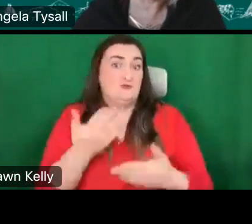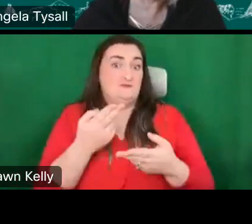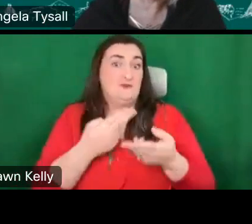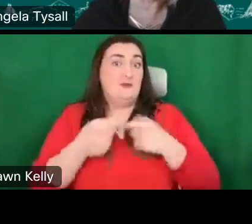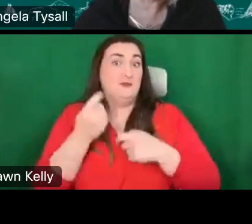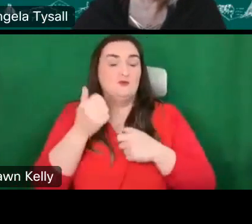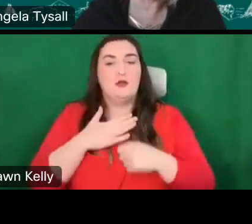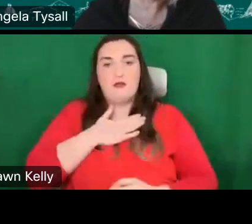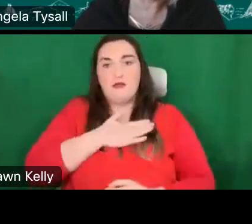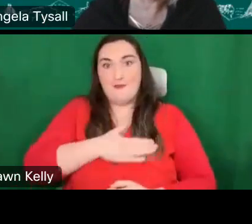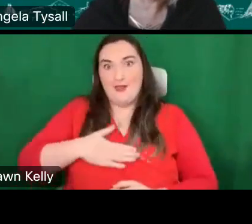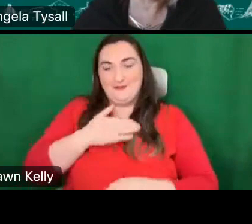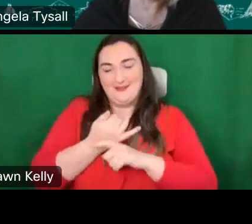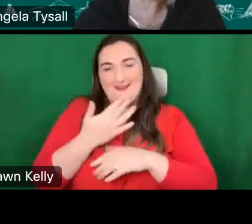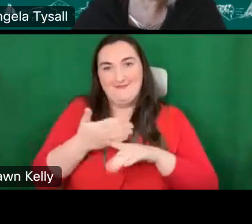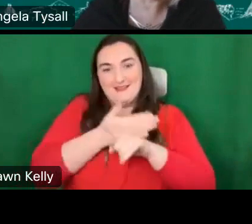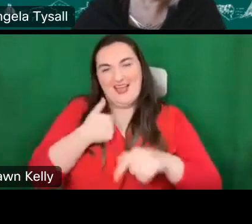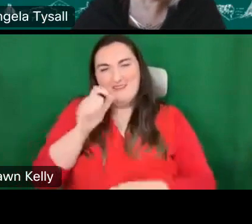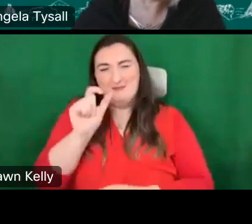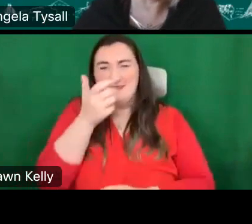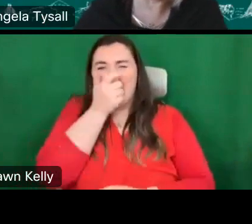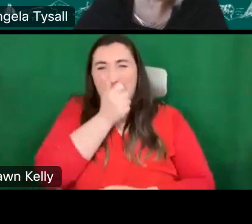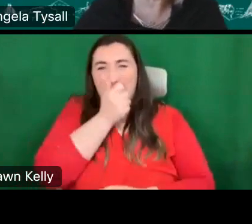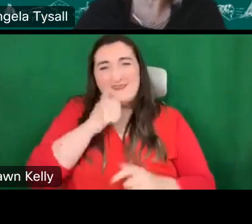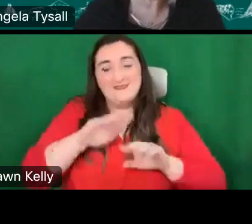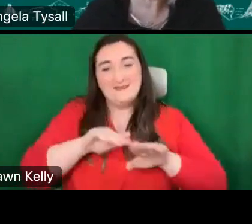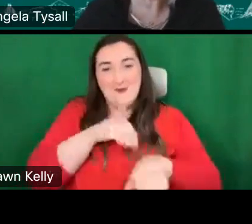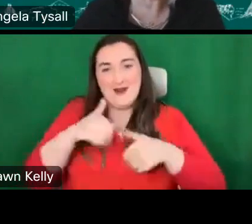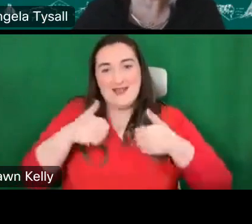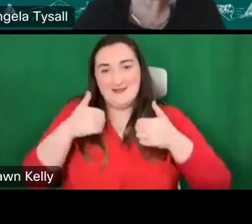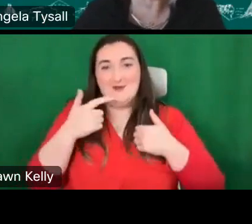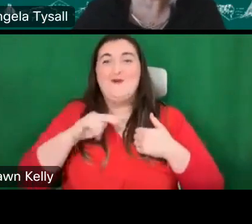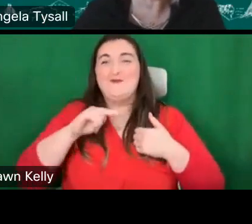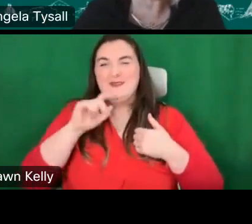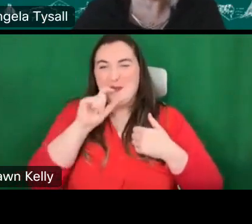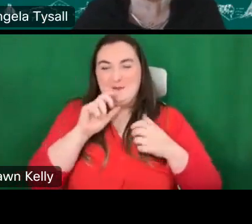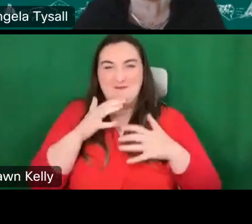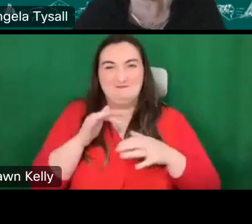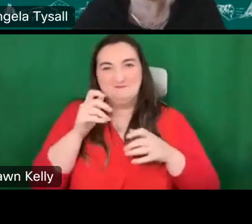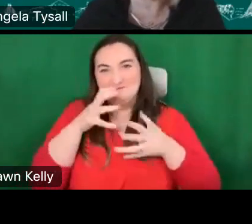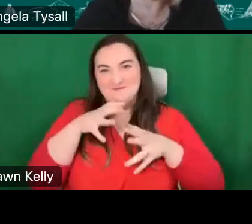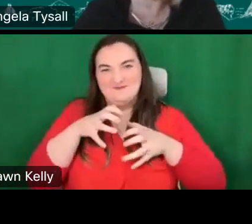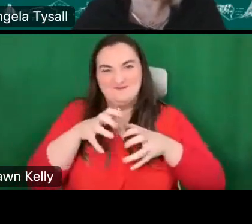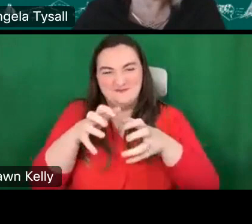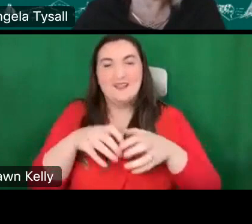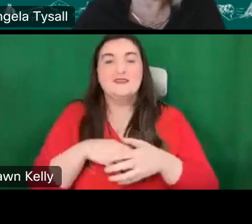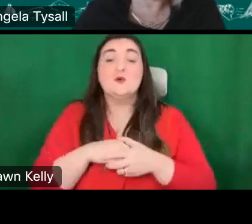in advance. I have a cold this morning. It's okay. So, but I suppose currently within mental health services, under the